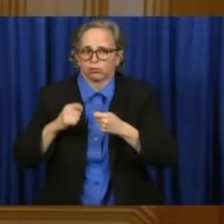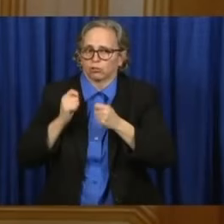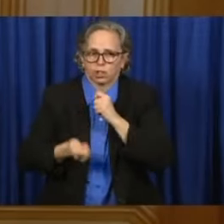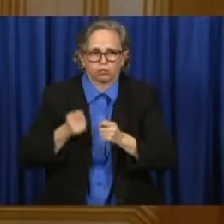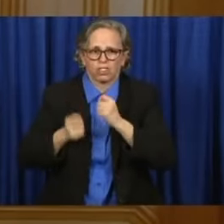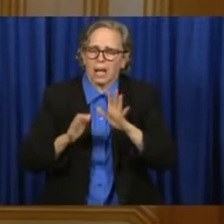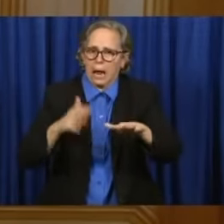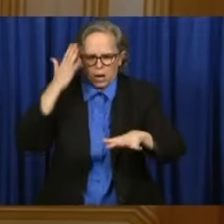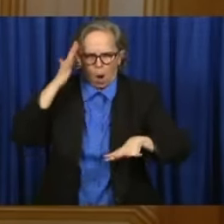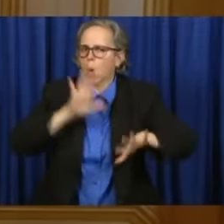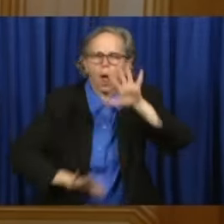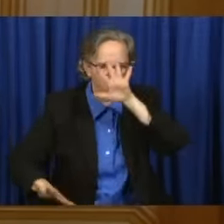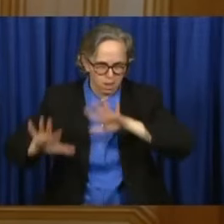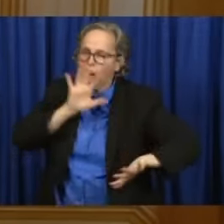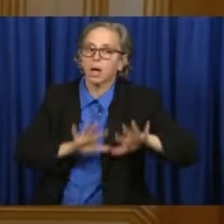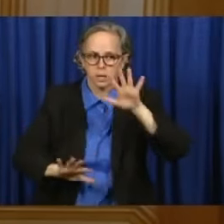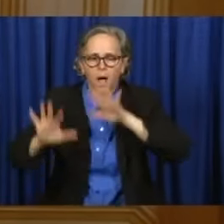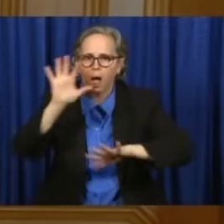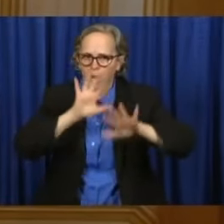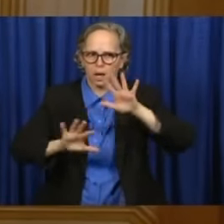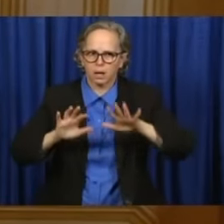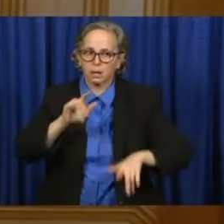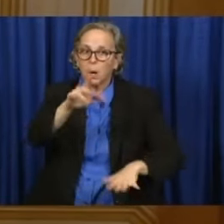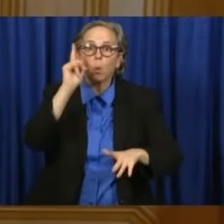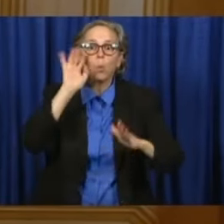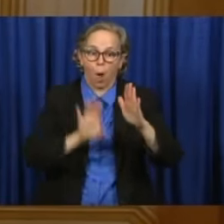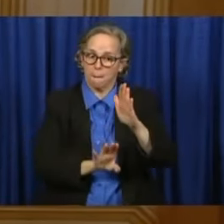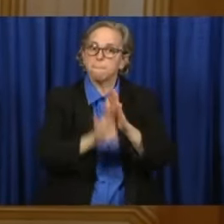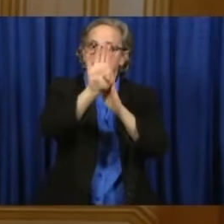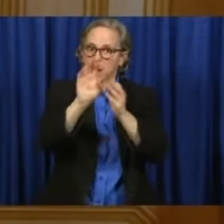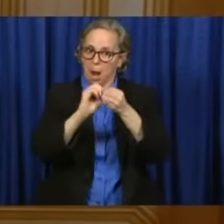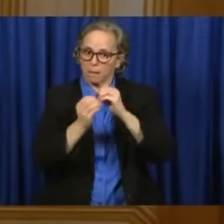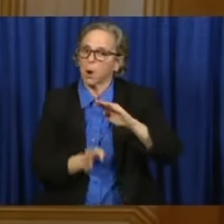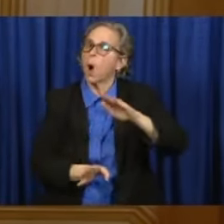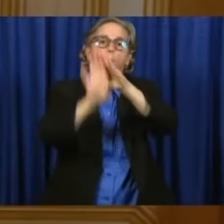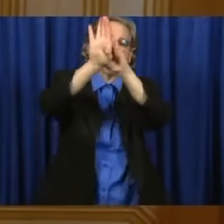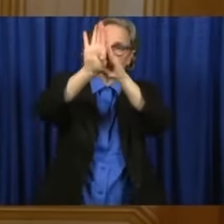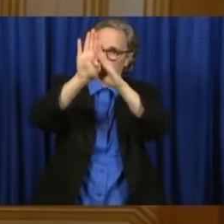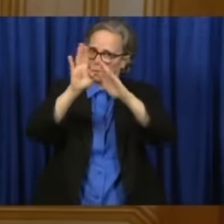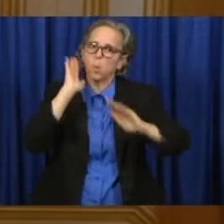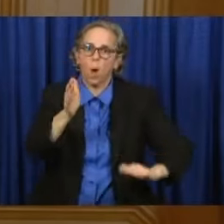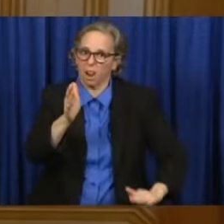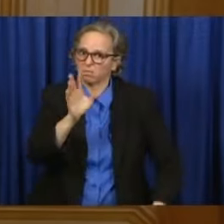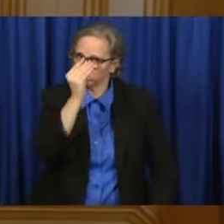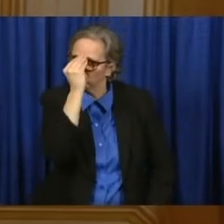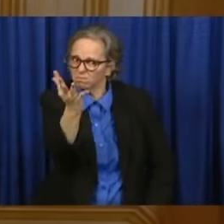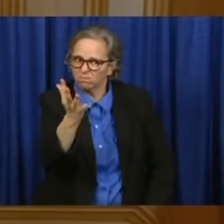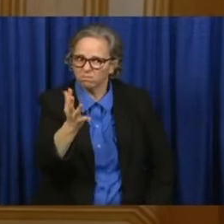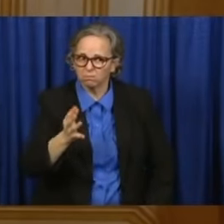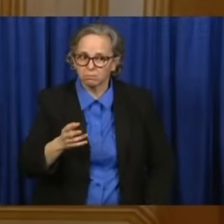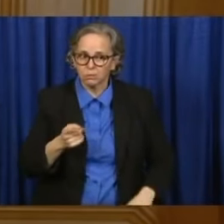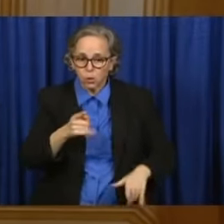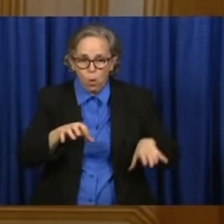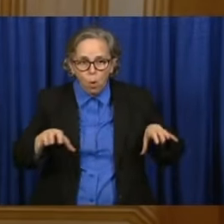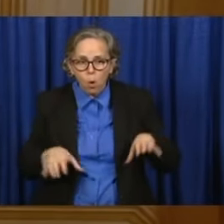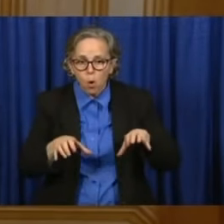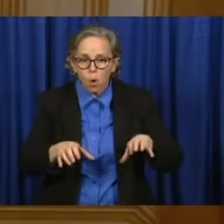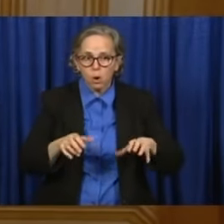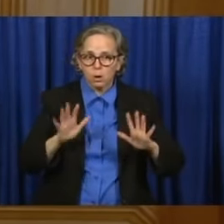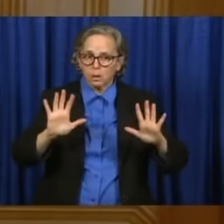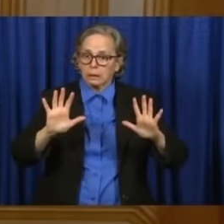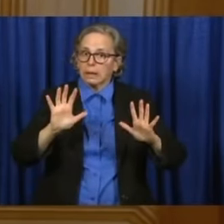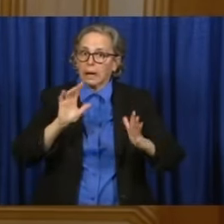that the peak is coming. We know that the surge is coming. And so what you have been doing is saving